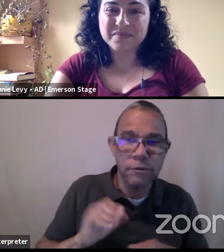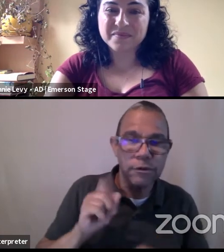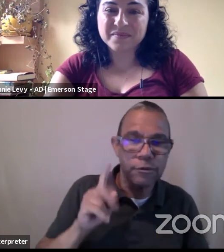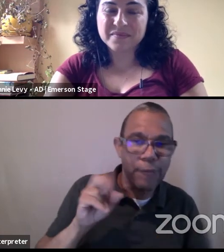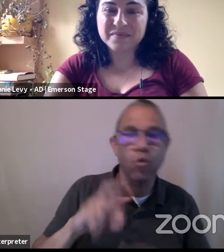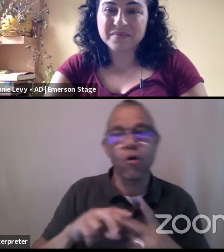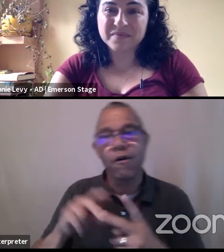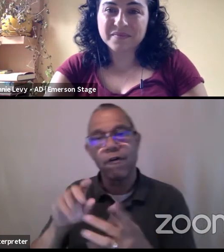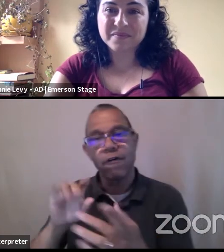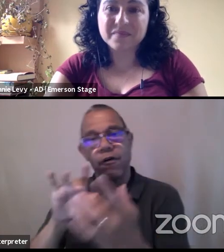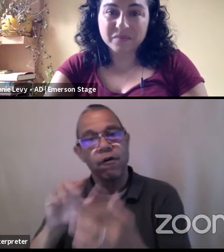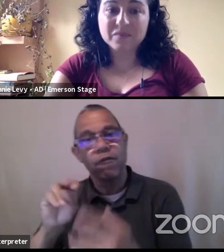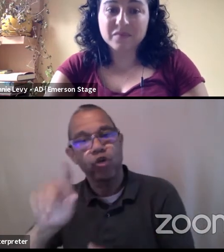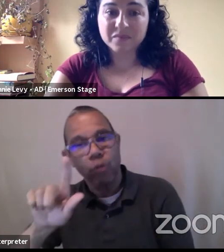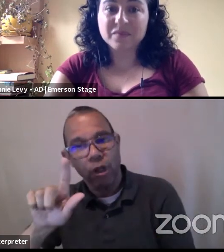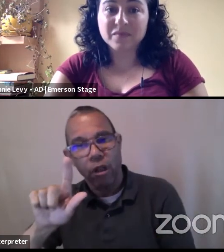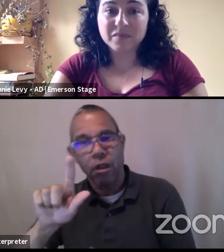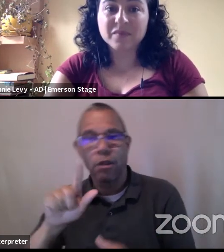exactly the same for me.